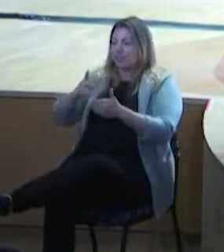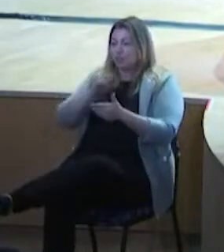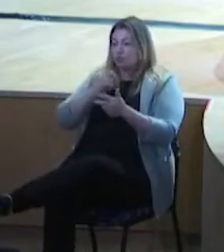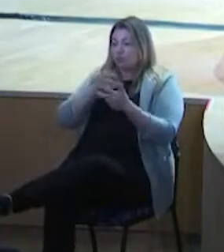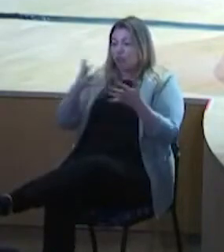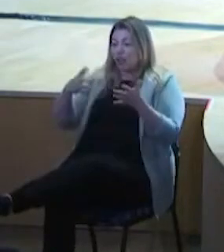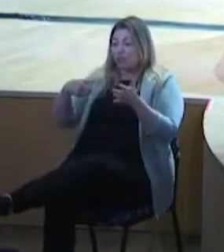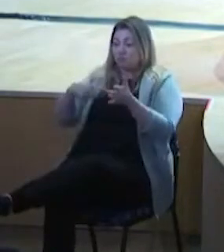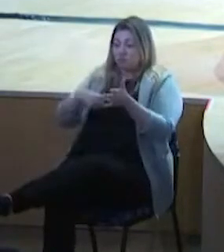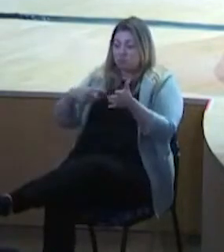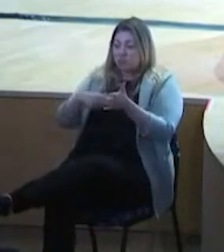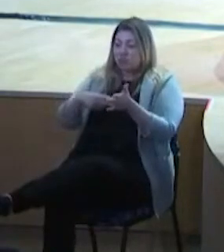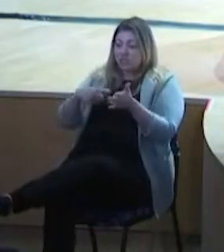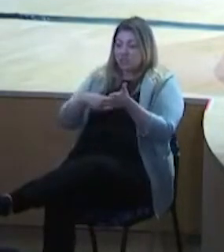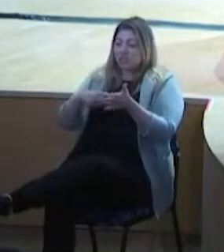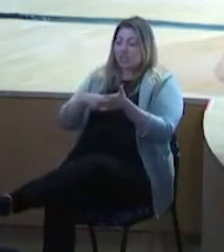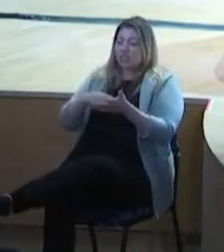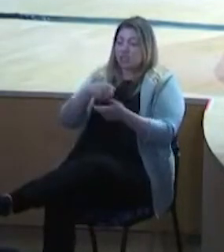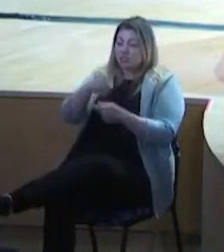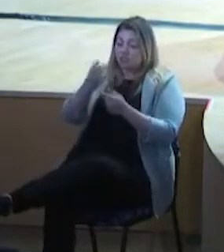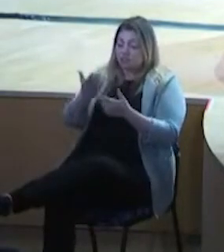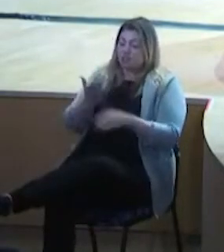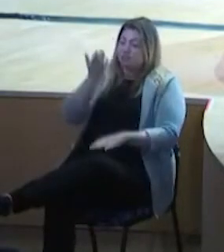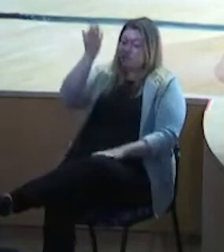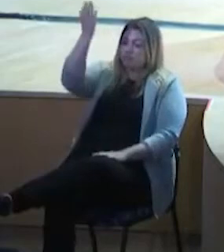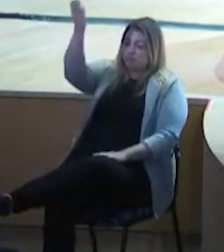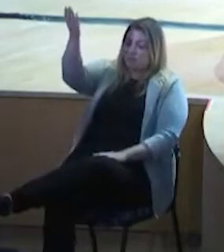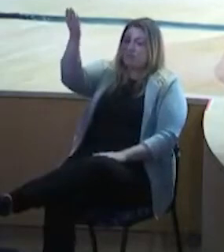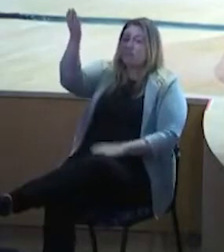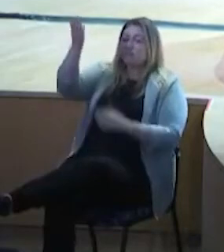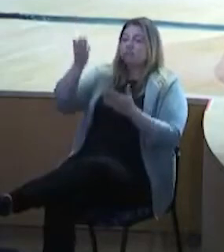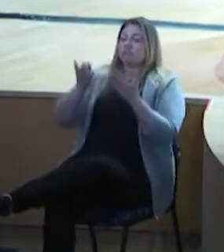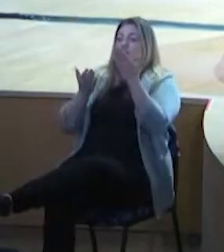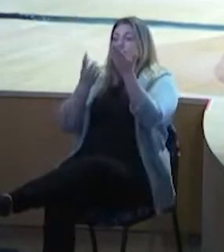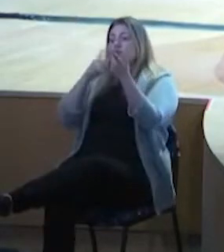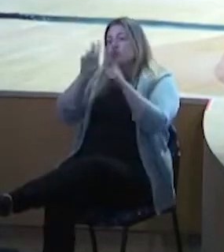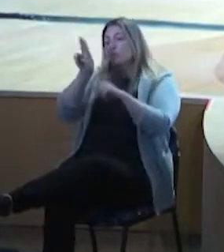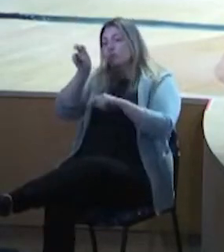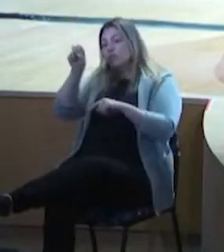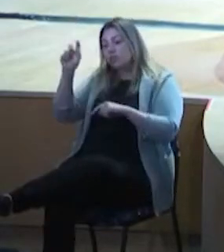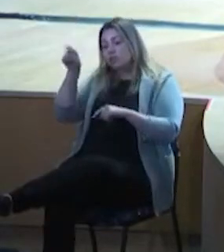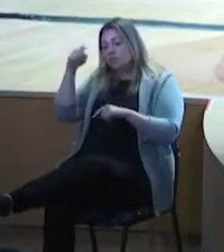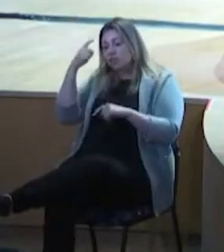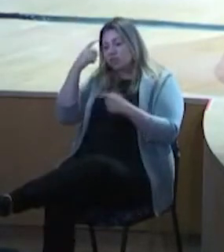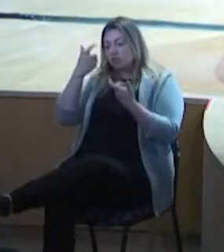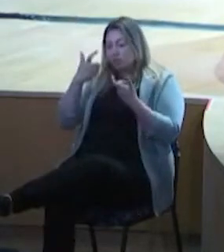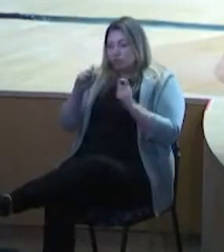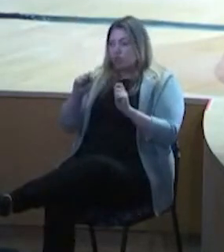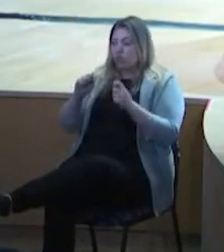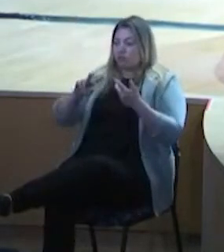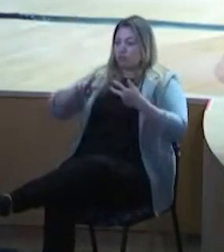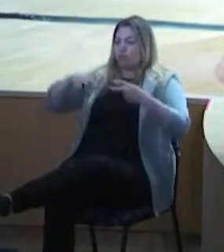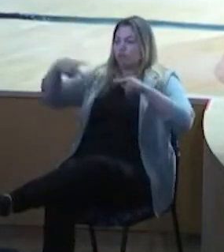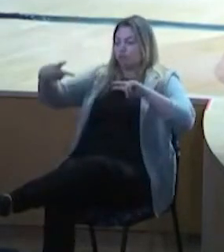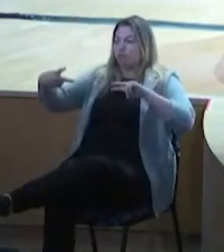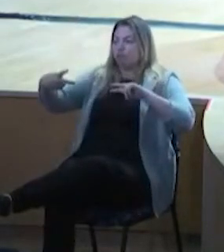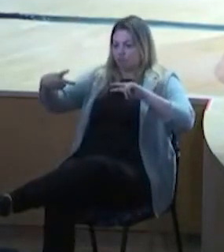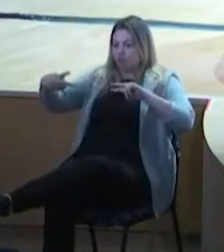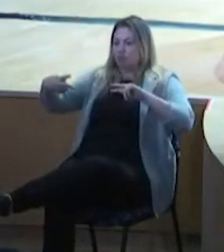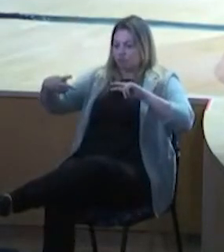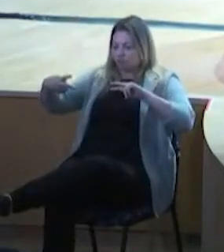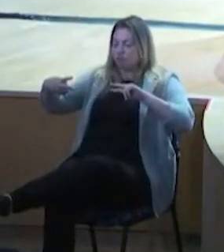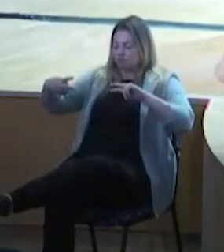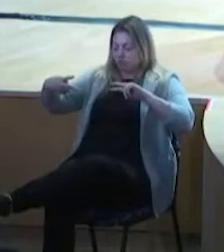bills that are proposed to the state level and to the U.S. government to try and kind of reverse some of those things